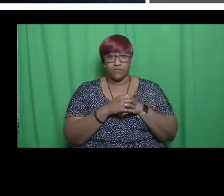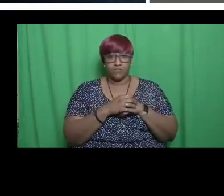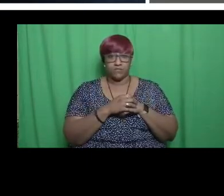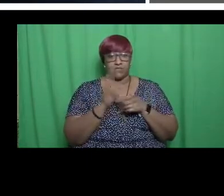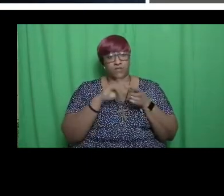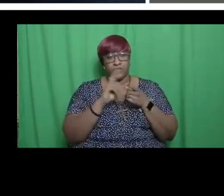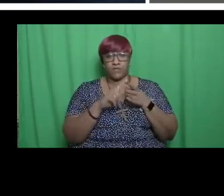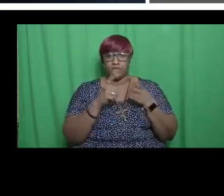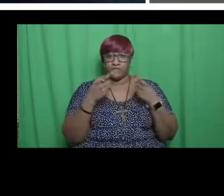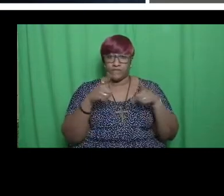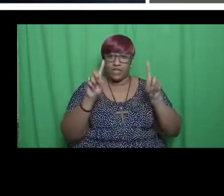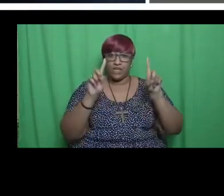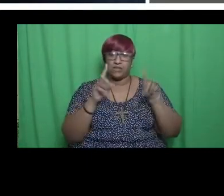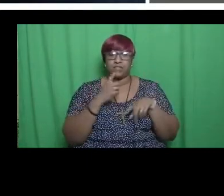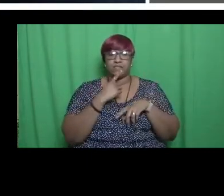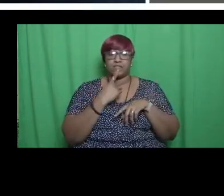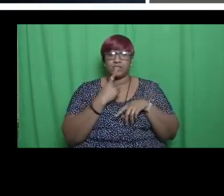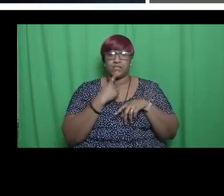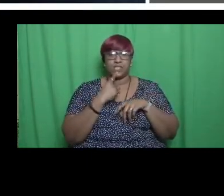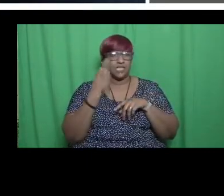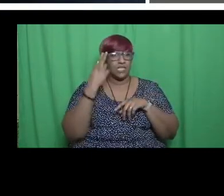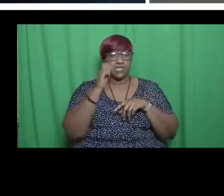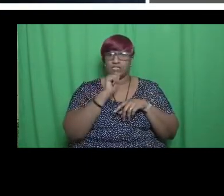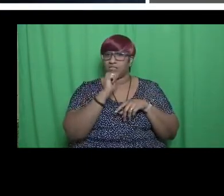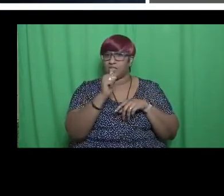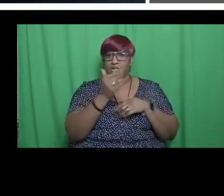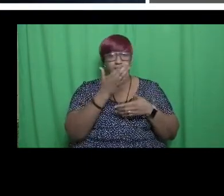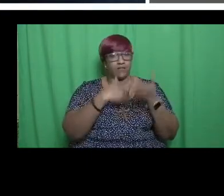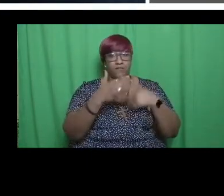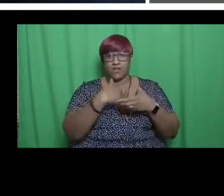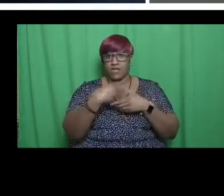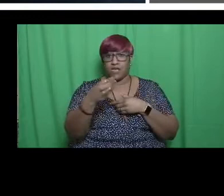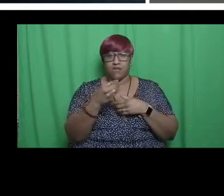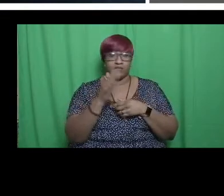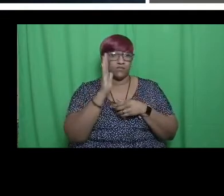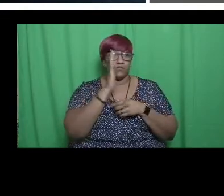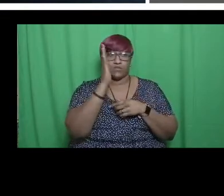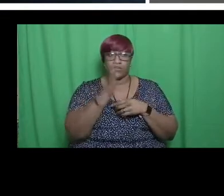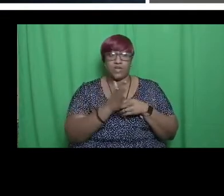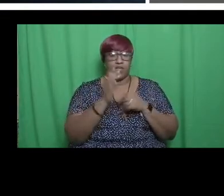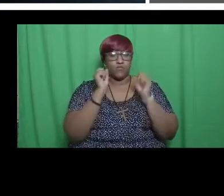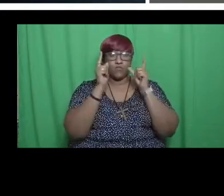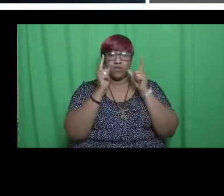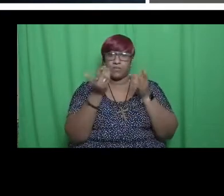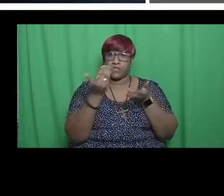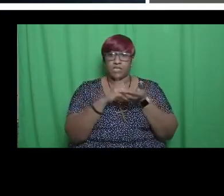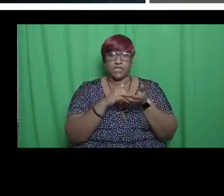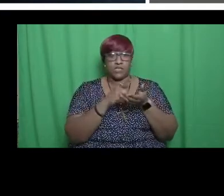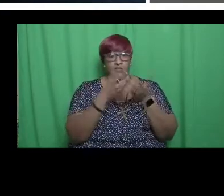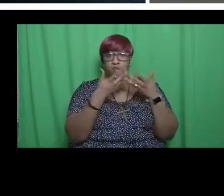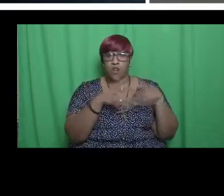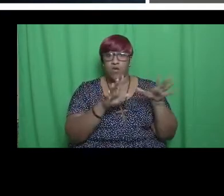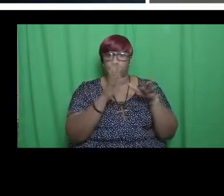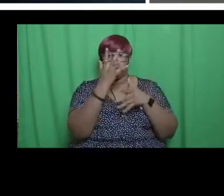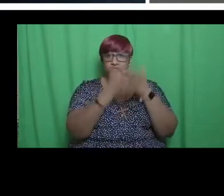And then finally they said, he is not coming out of it. He will not regain consciousness. And we lost him.